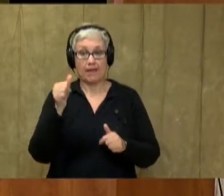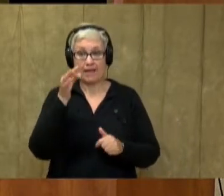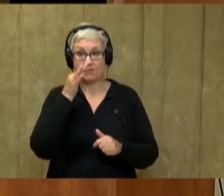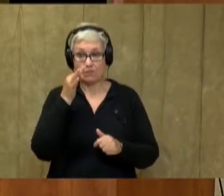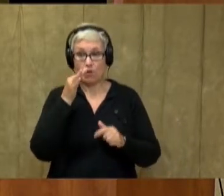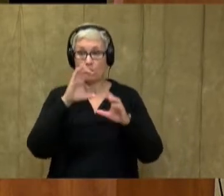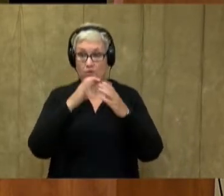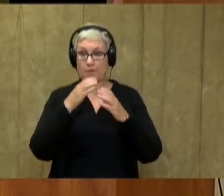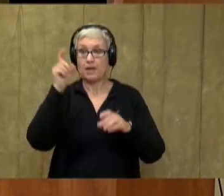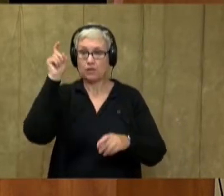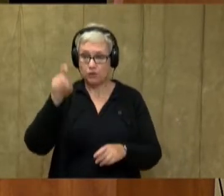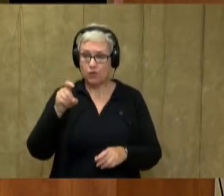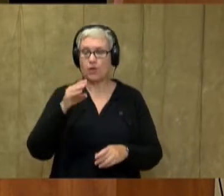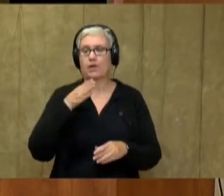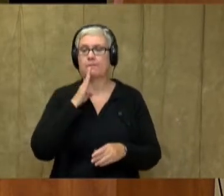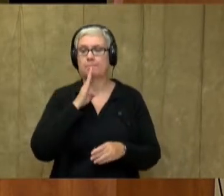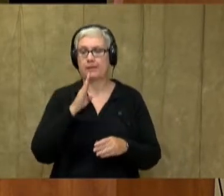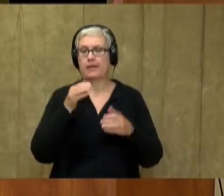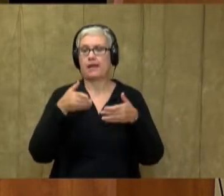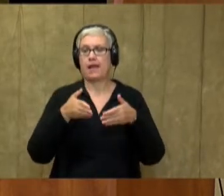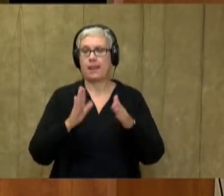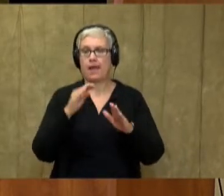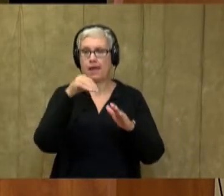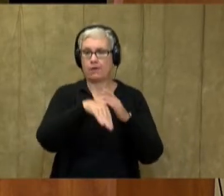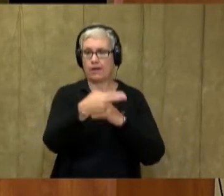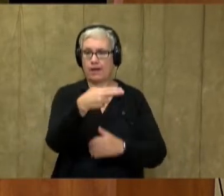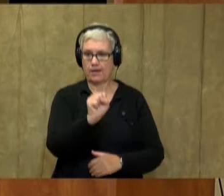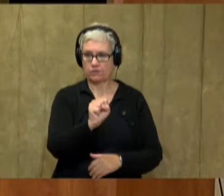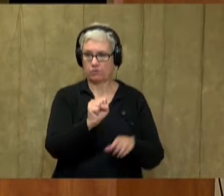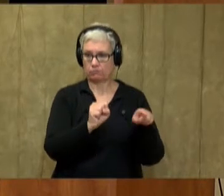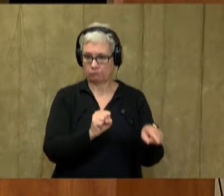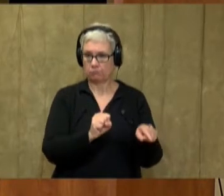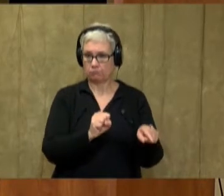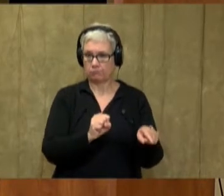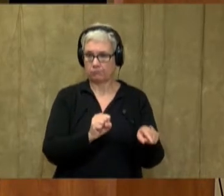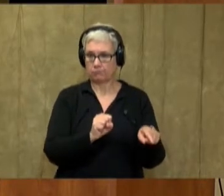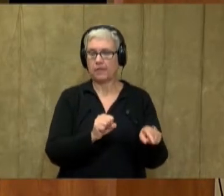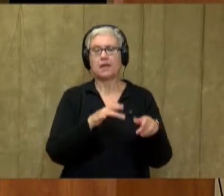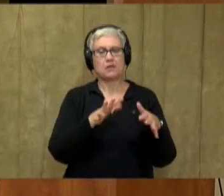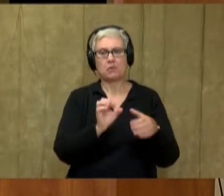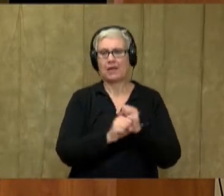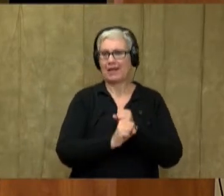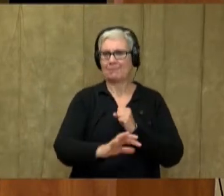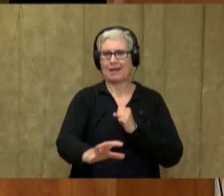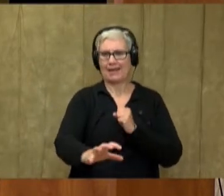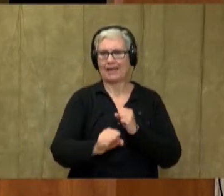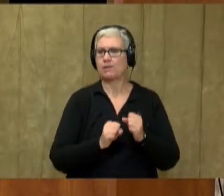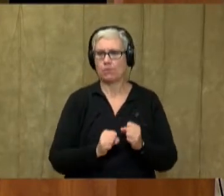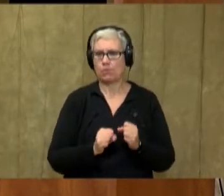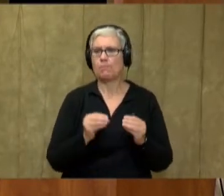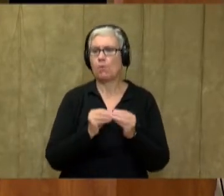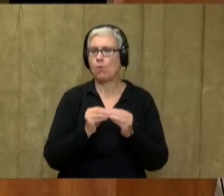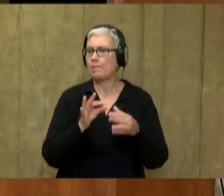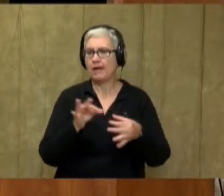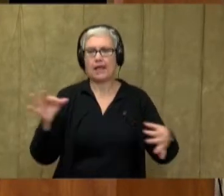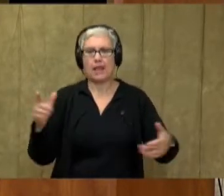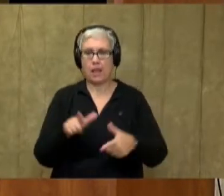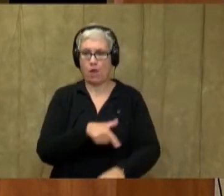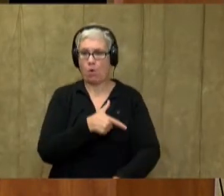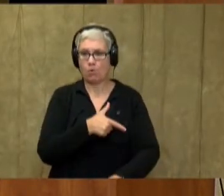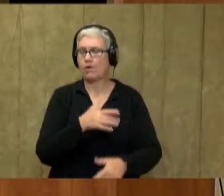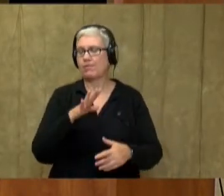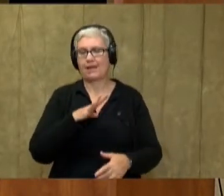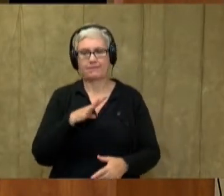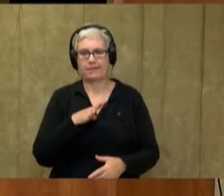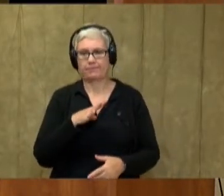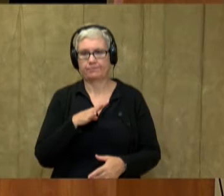franchises should be allowed in high schools. Now you can elaborate on that and make it a lot longer if you'd like. All right?